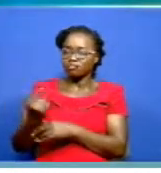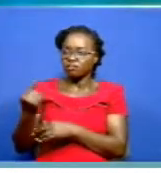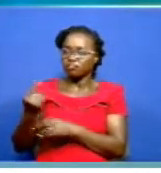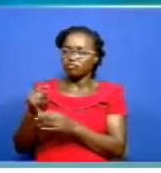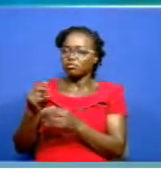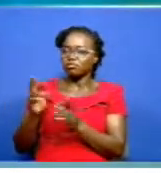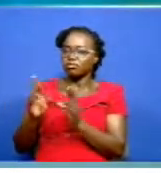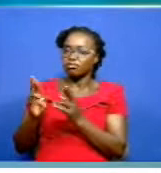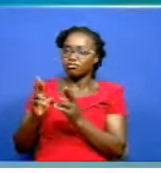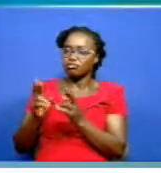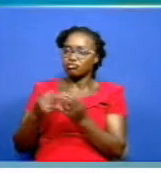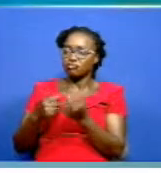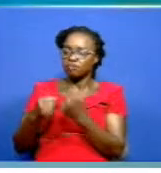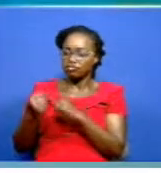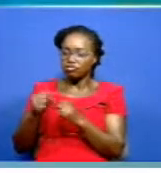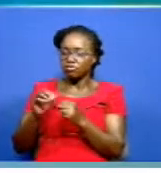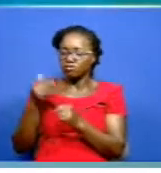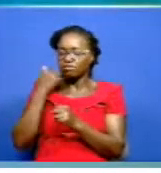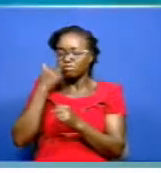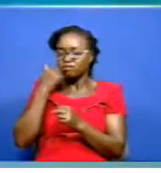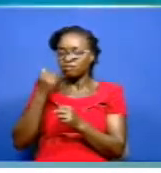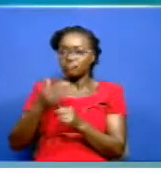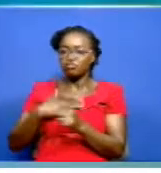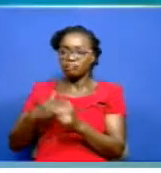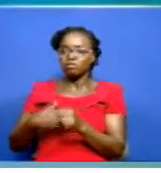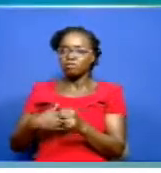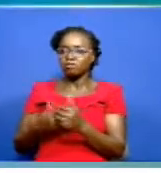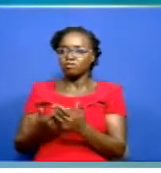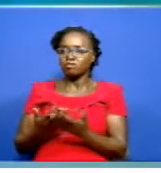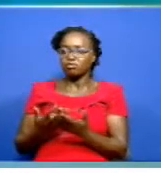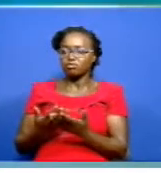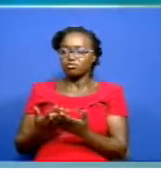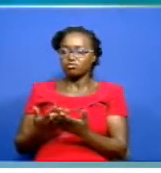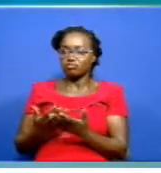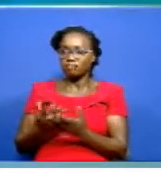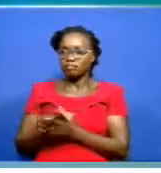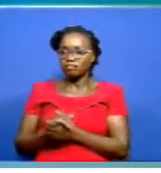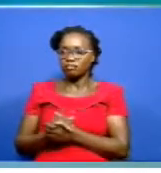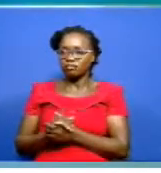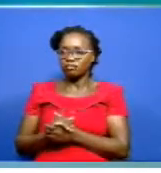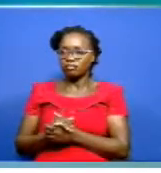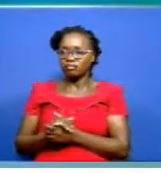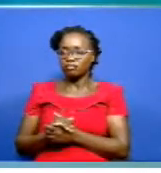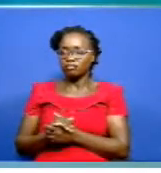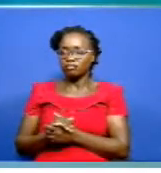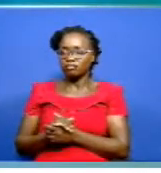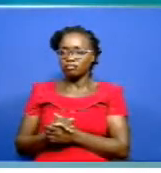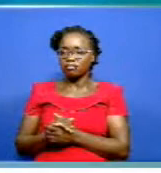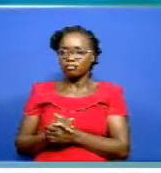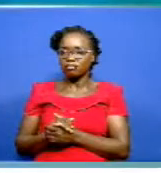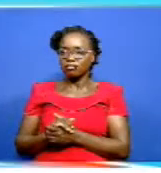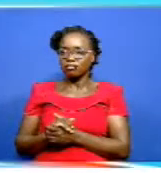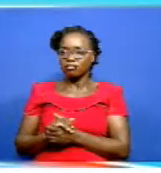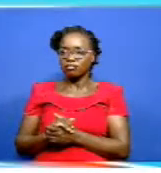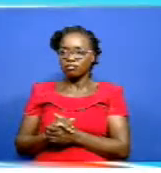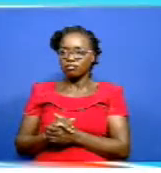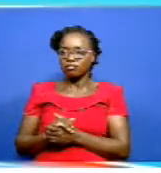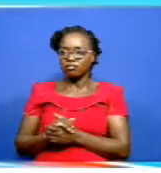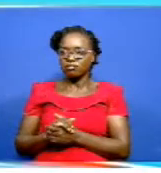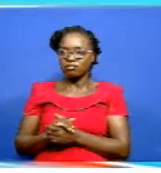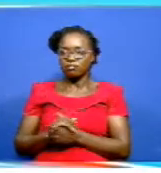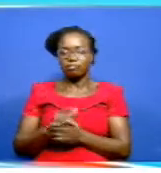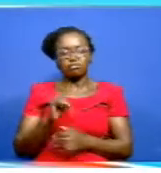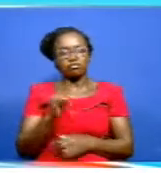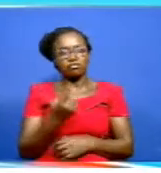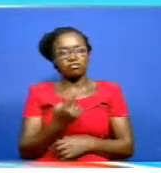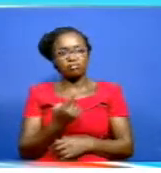active disease. So your body is already sort of immunity against it. Indeed. But first of